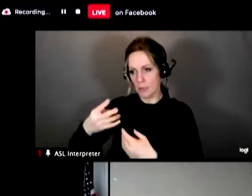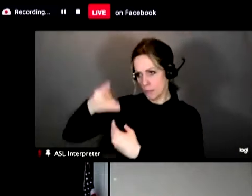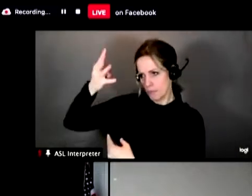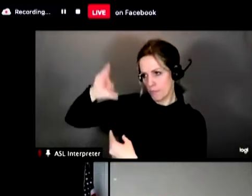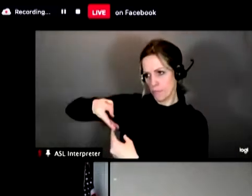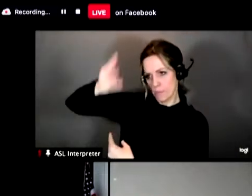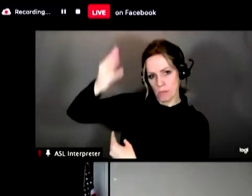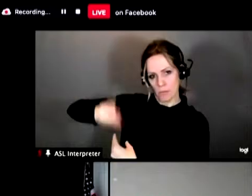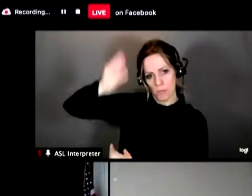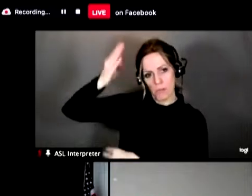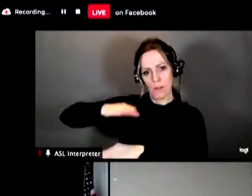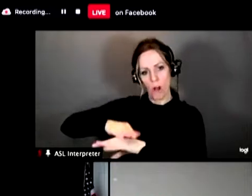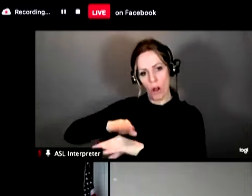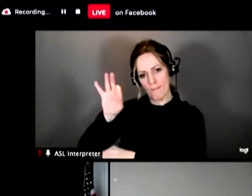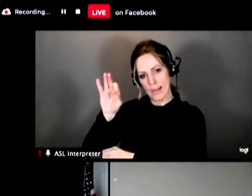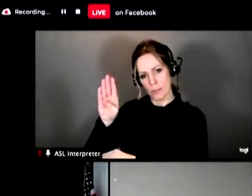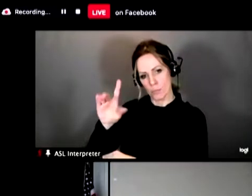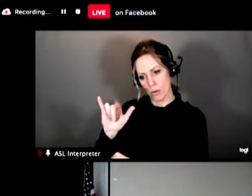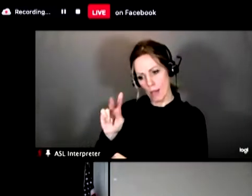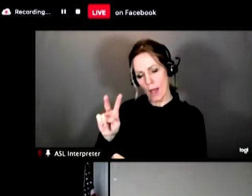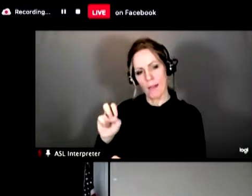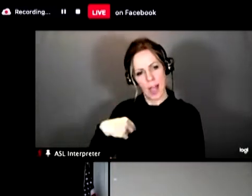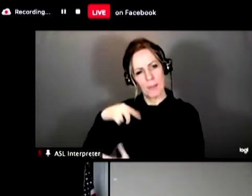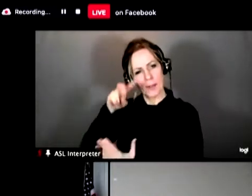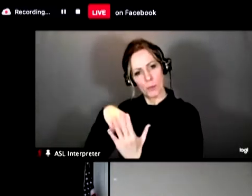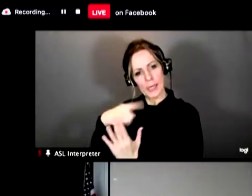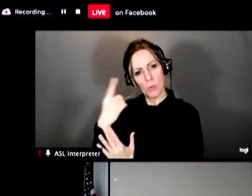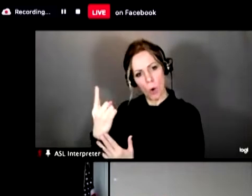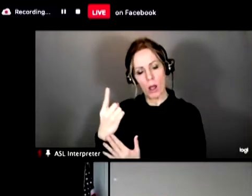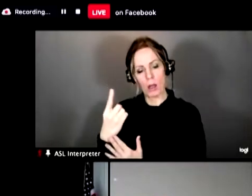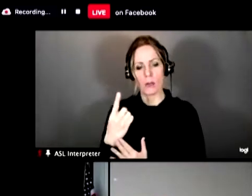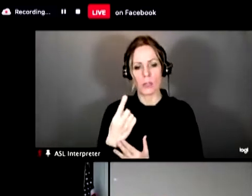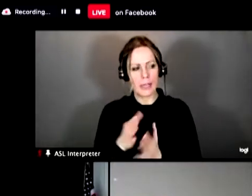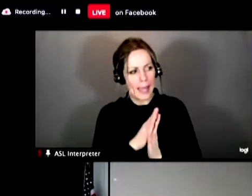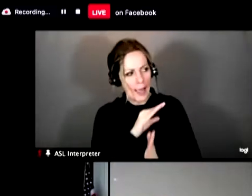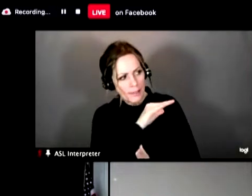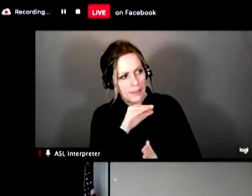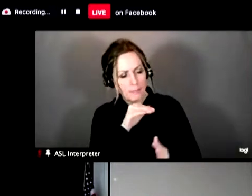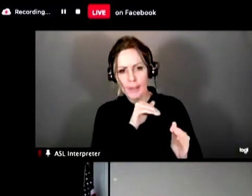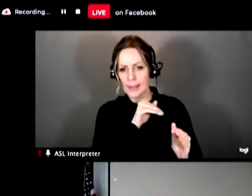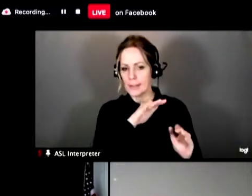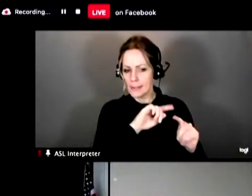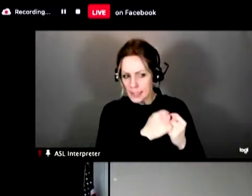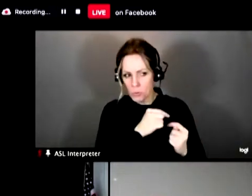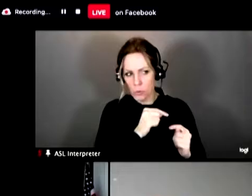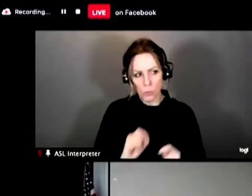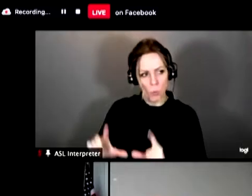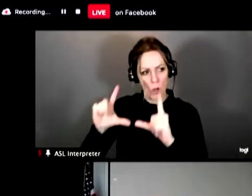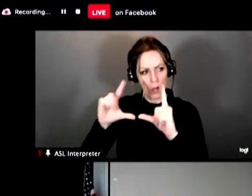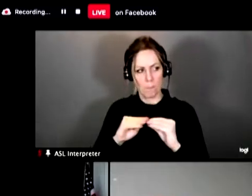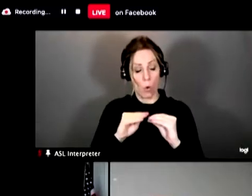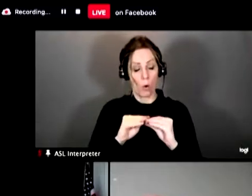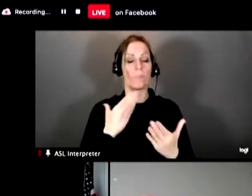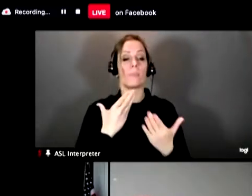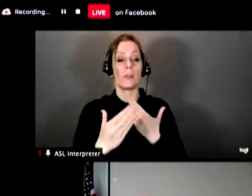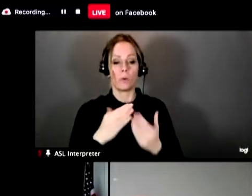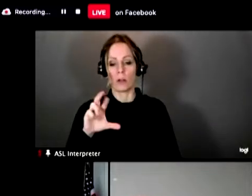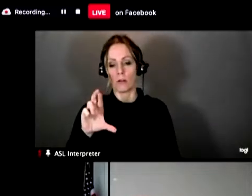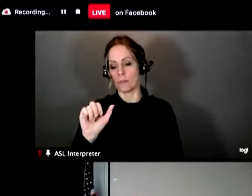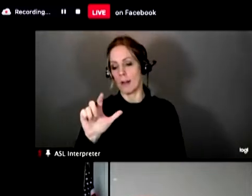read one of them. And I might be asking my team to put some of them back up here for me. But one of them was from Ralph Misa. He